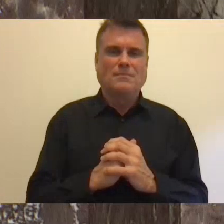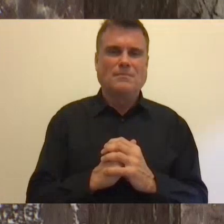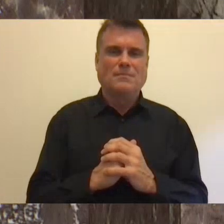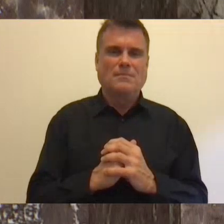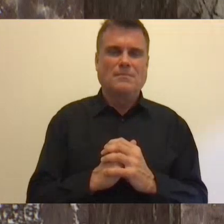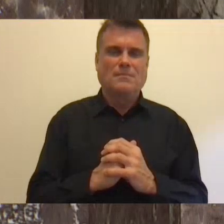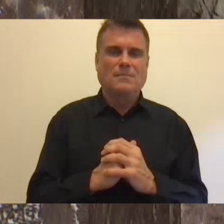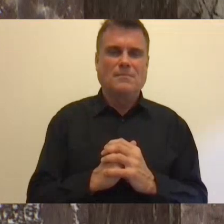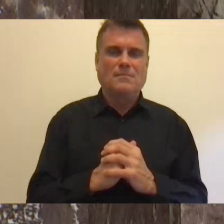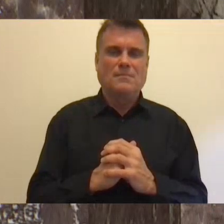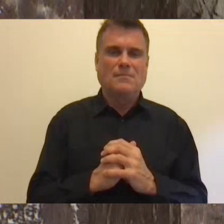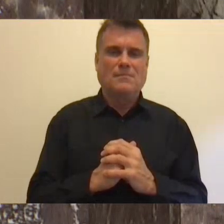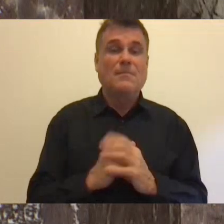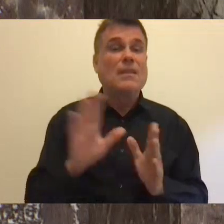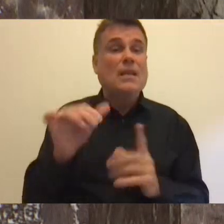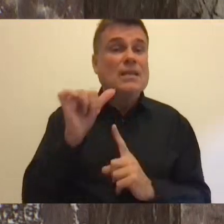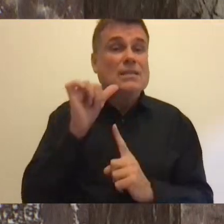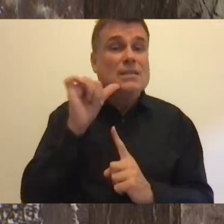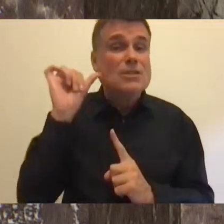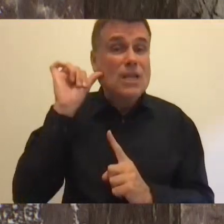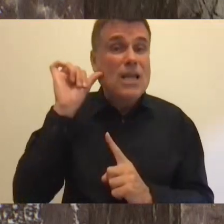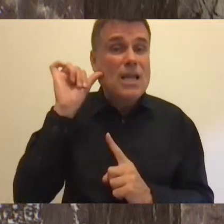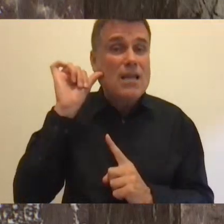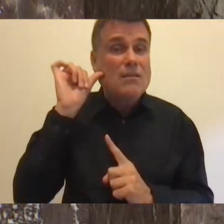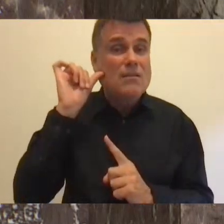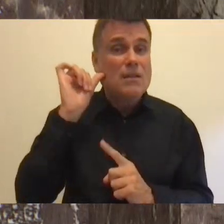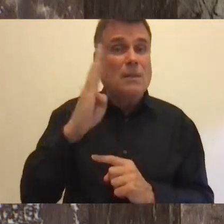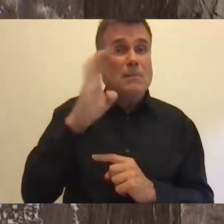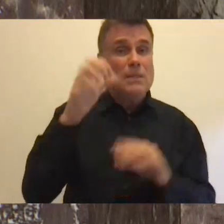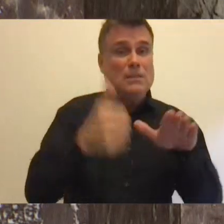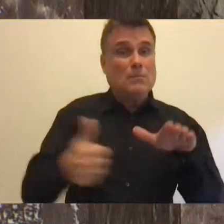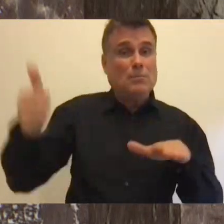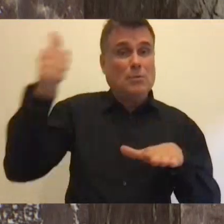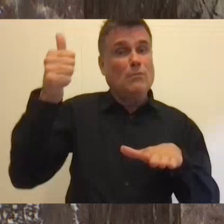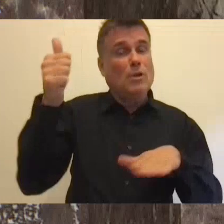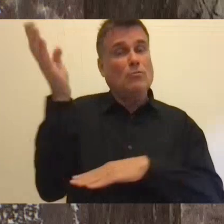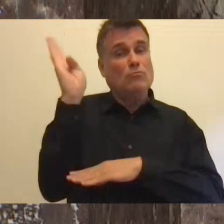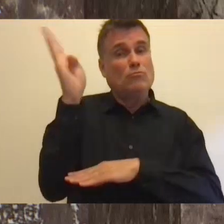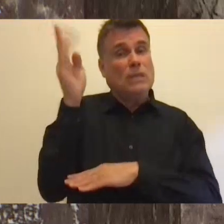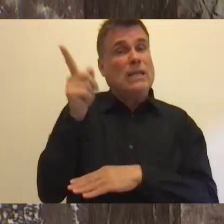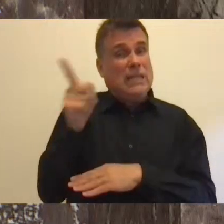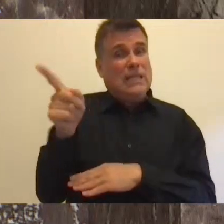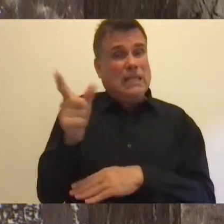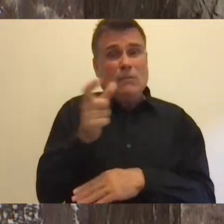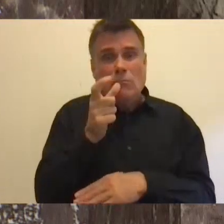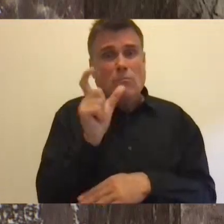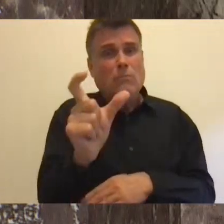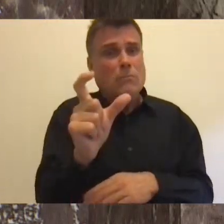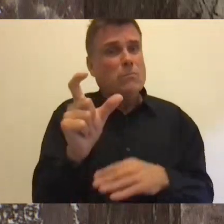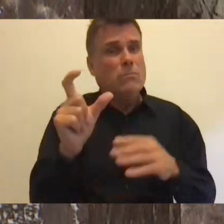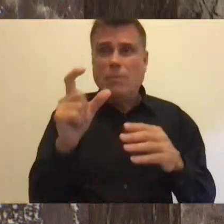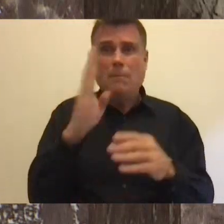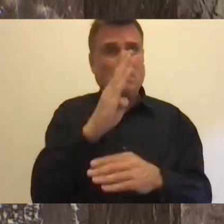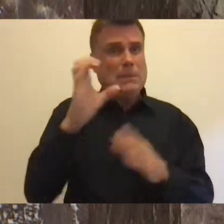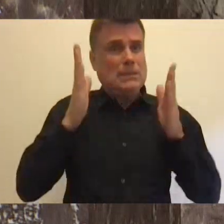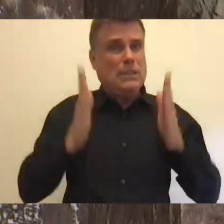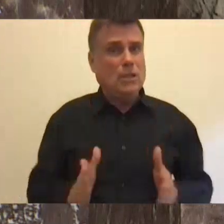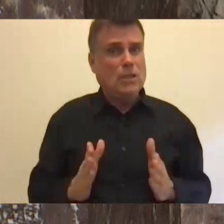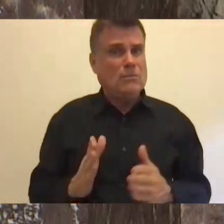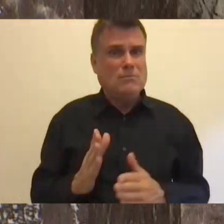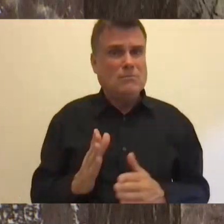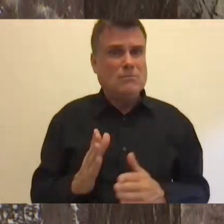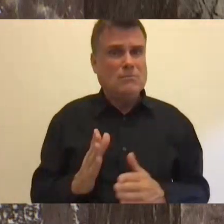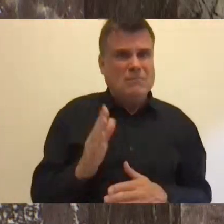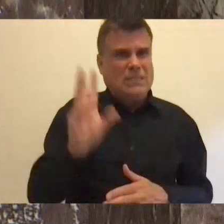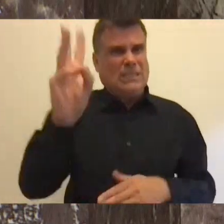Honourable Speaker. There are important issues for us to be dealing with. Let's talk about housing, let's talk about childcare, let's talk about the important